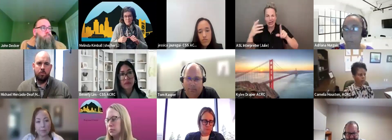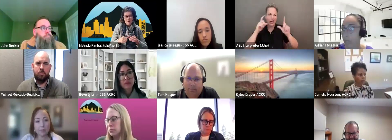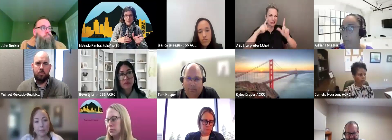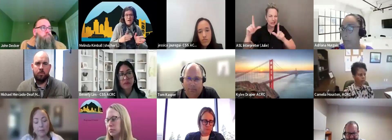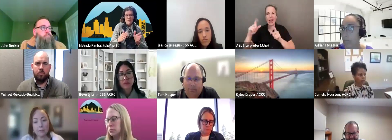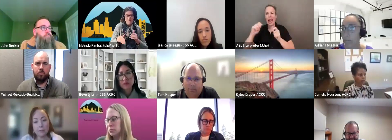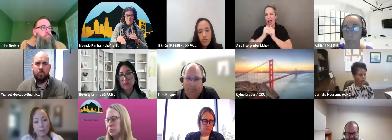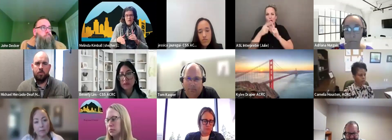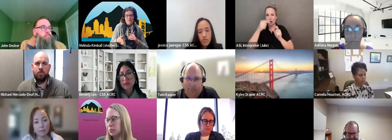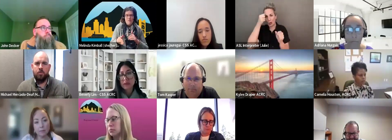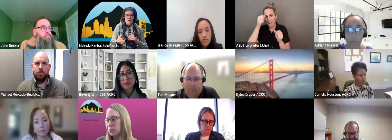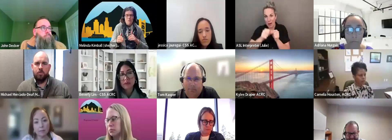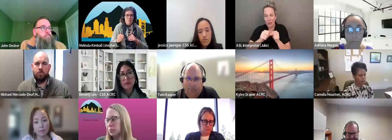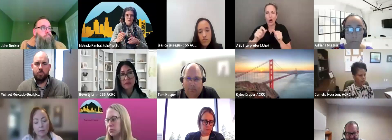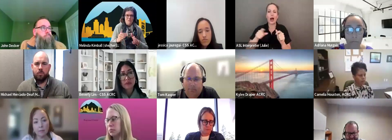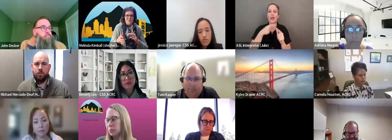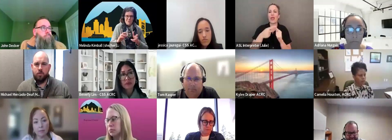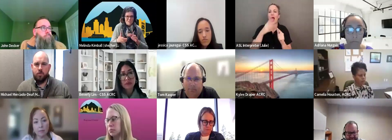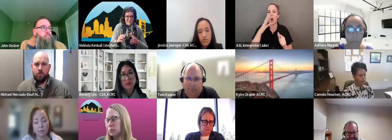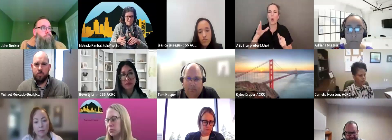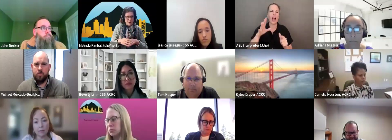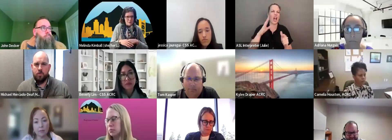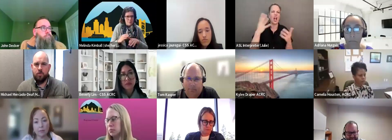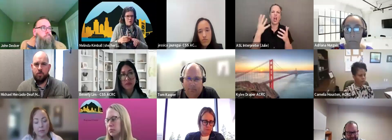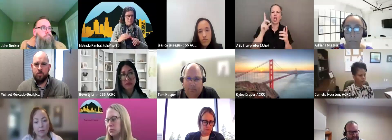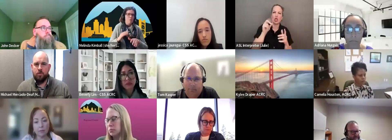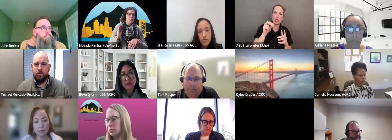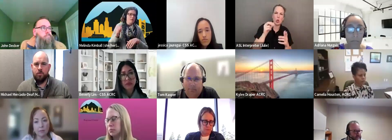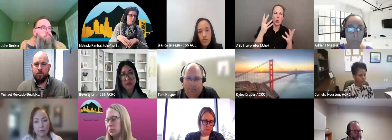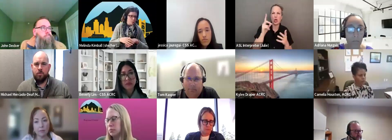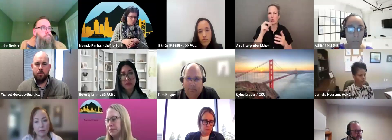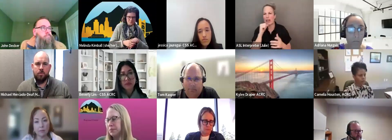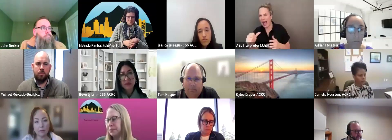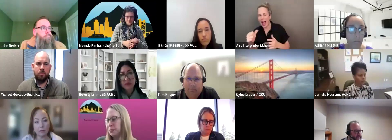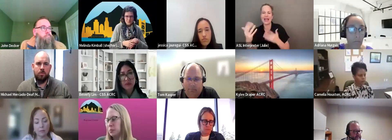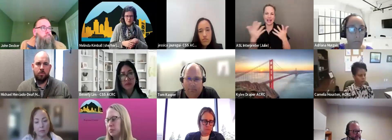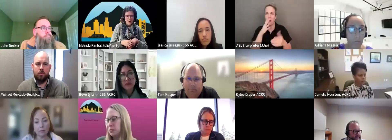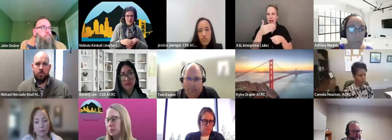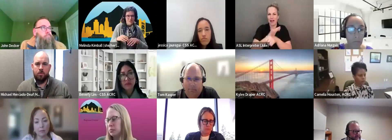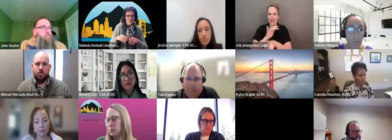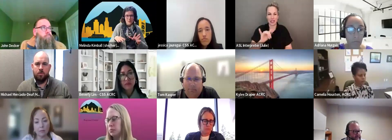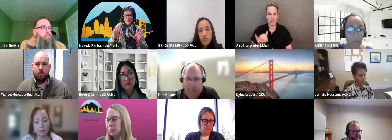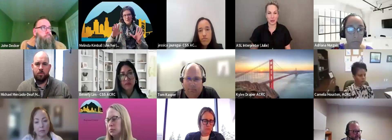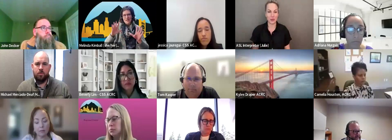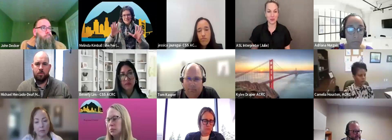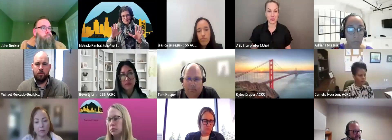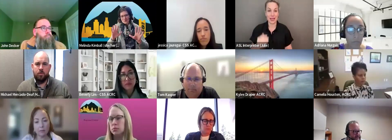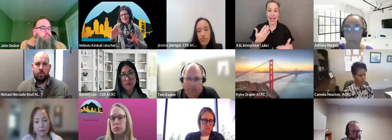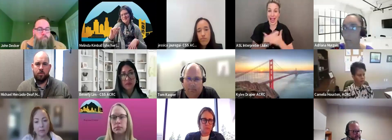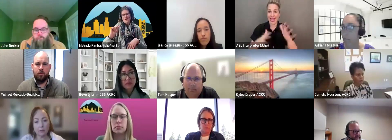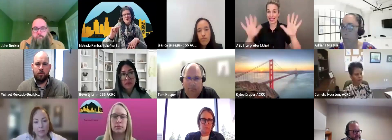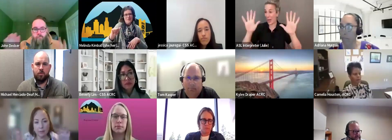remember them. And then I'll get into the do's and don'ts a little bit, and we'll cover more of that later. Okay, so if everyone can get their hands